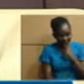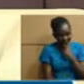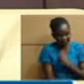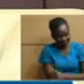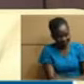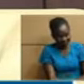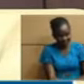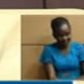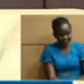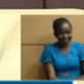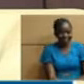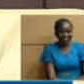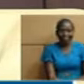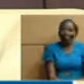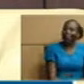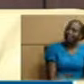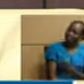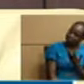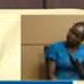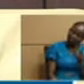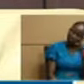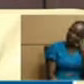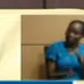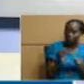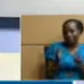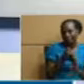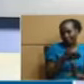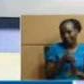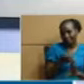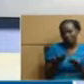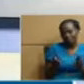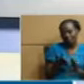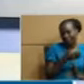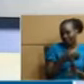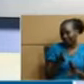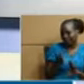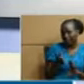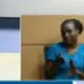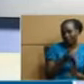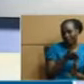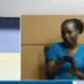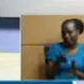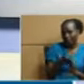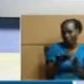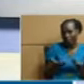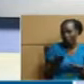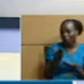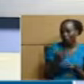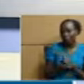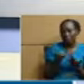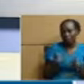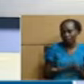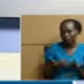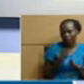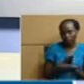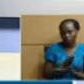No, I think I've guided on Yes. I've guided on that. While the principle is good to